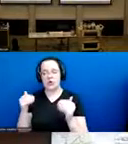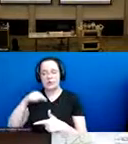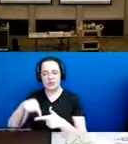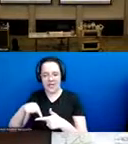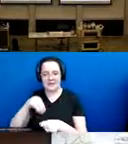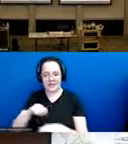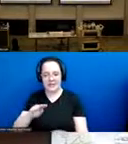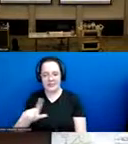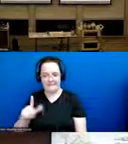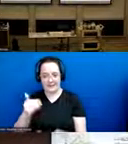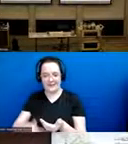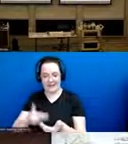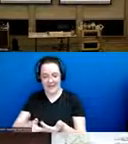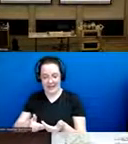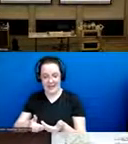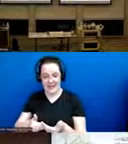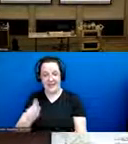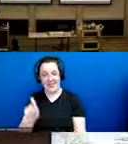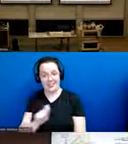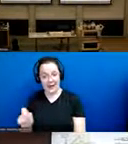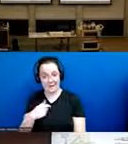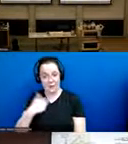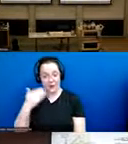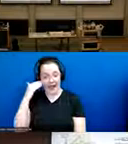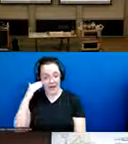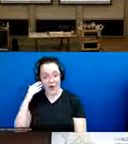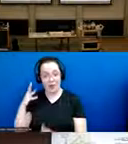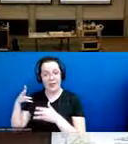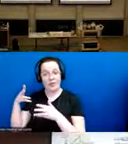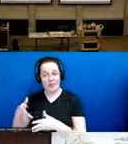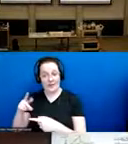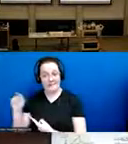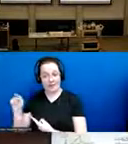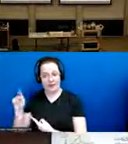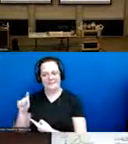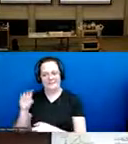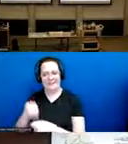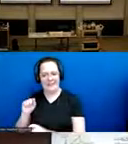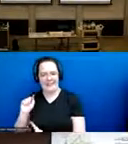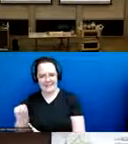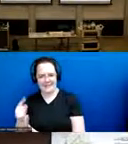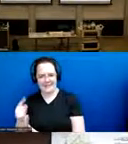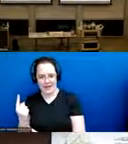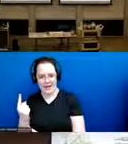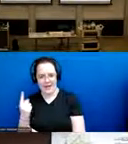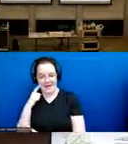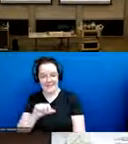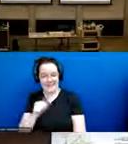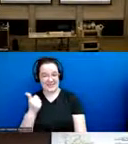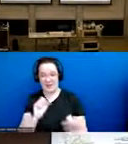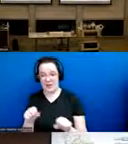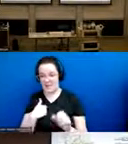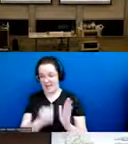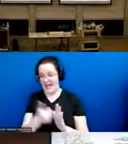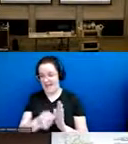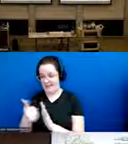state, therefore I know that the remaining photon must be in this one because I eliminate all the possibilities and that photon